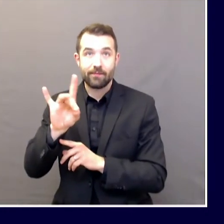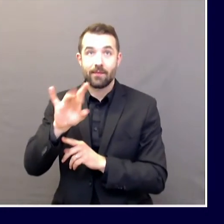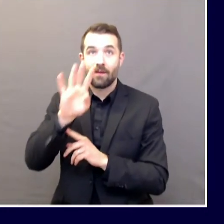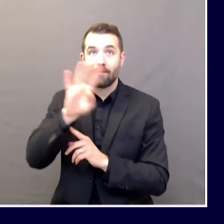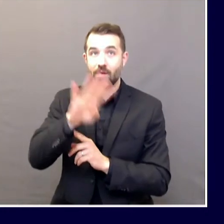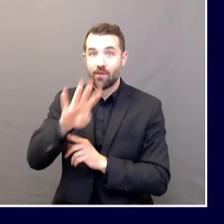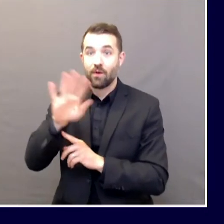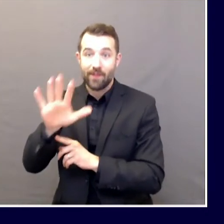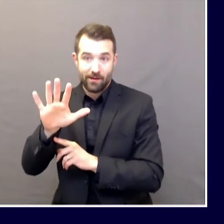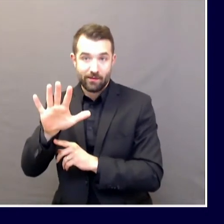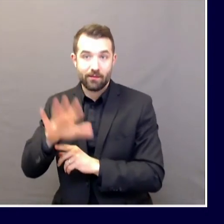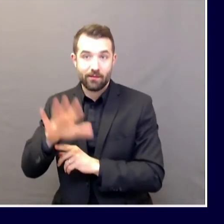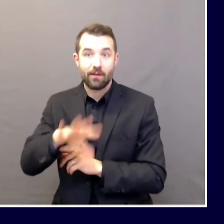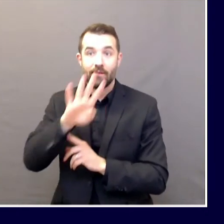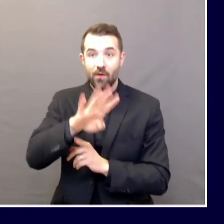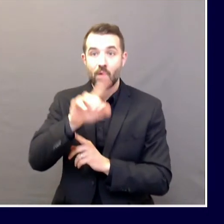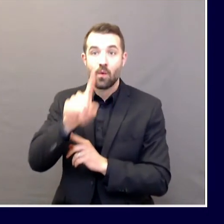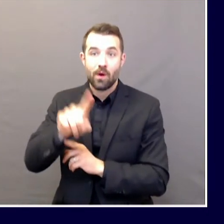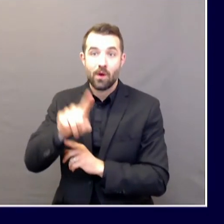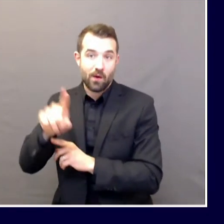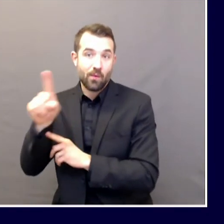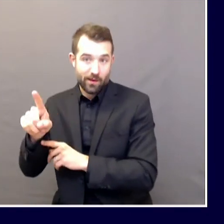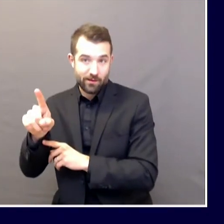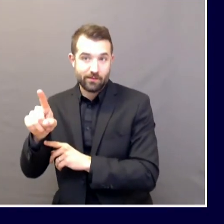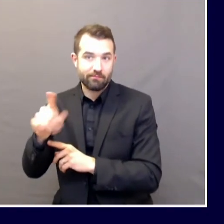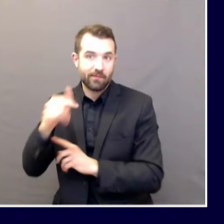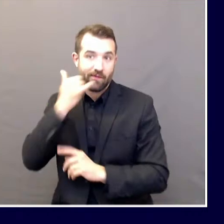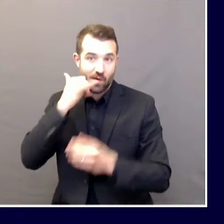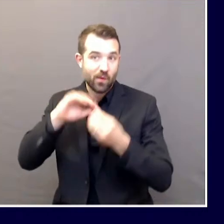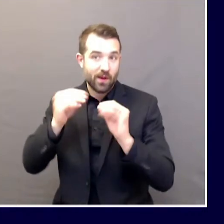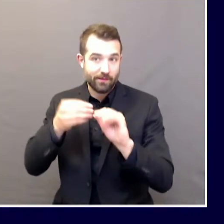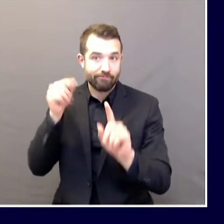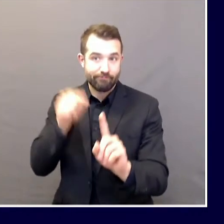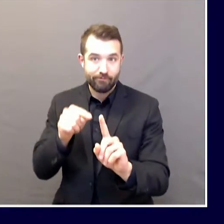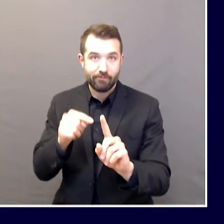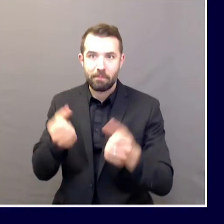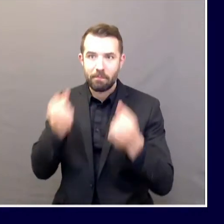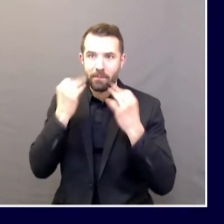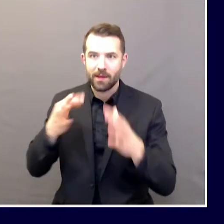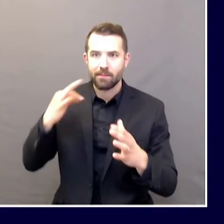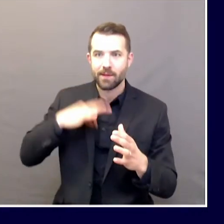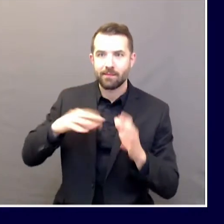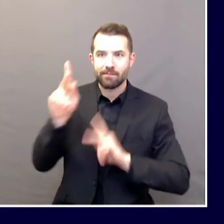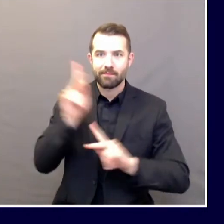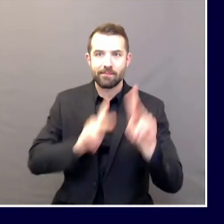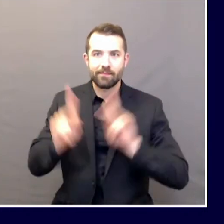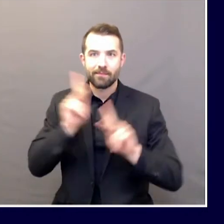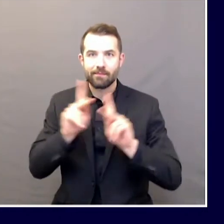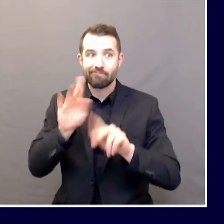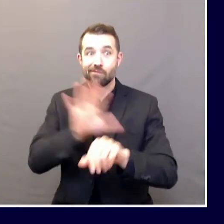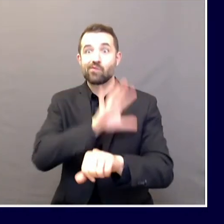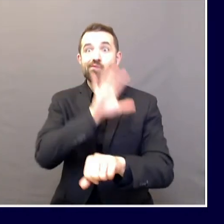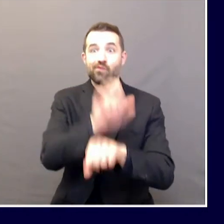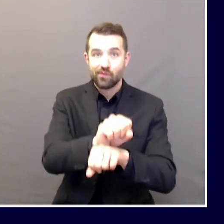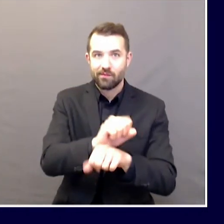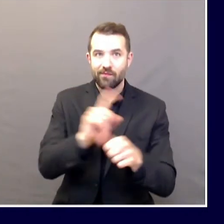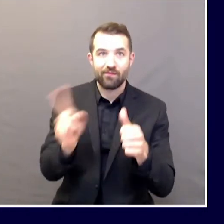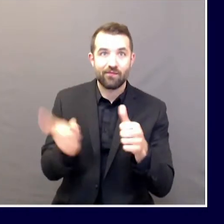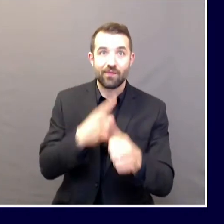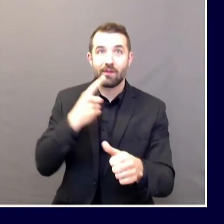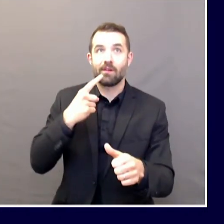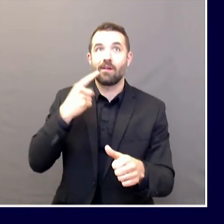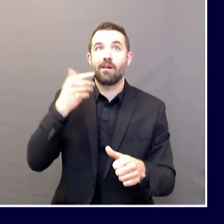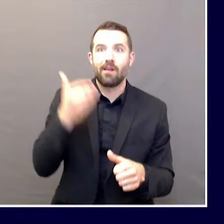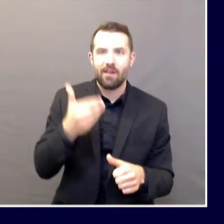888-445-4111. Now, we know that for many Mainers, getting that appointment is just the first of many hurdles. For